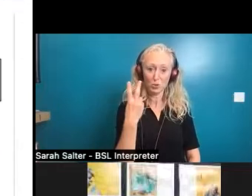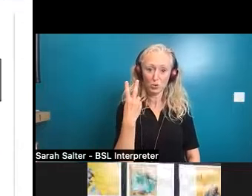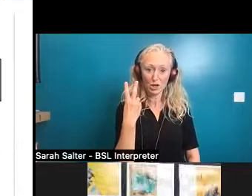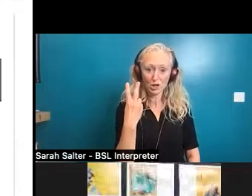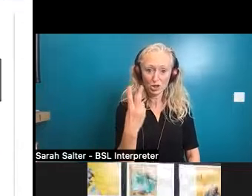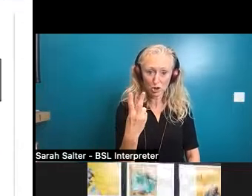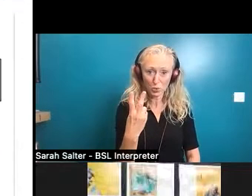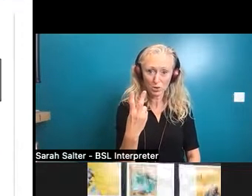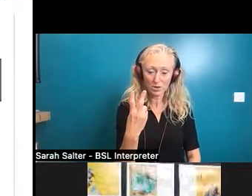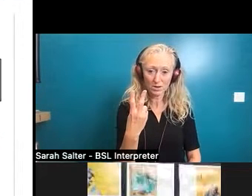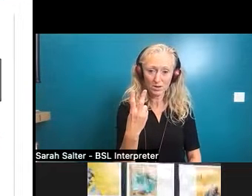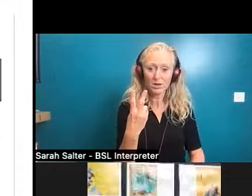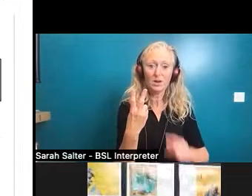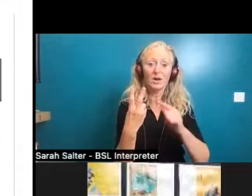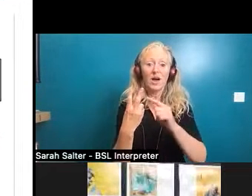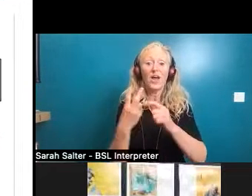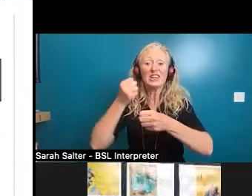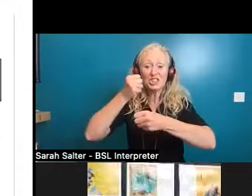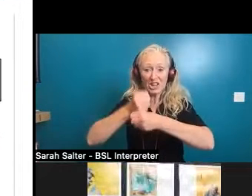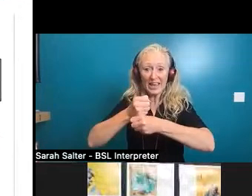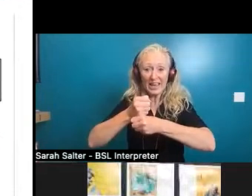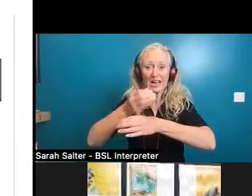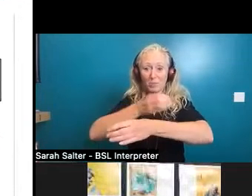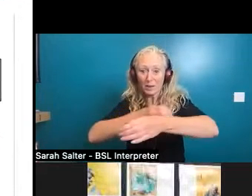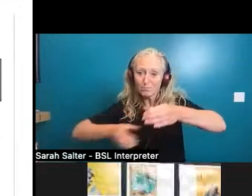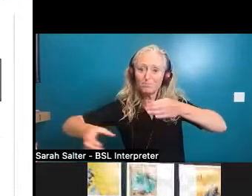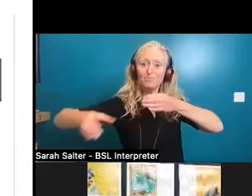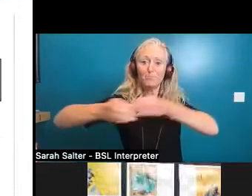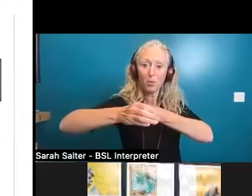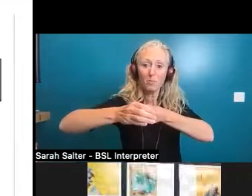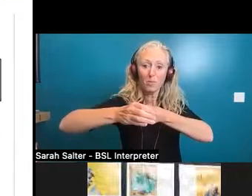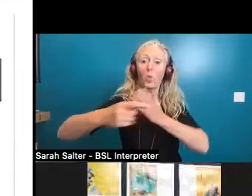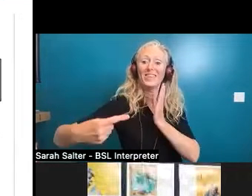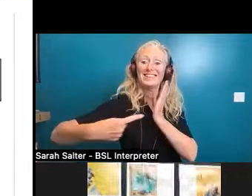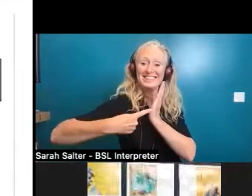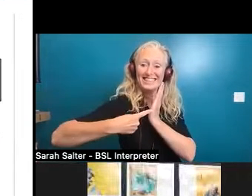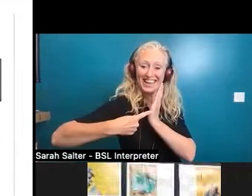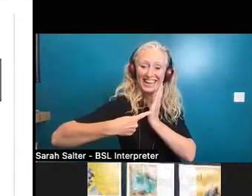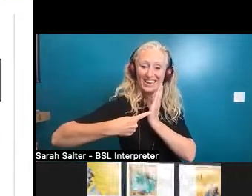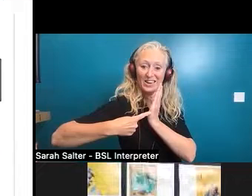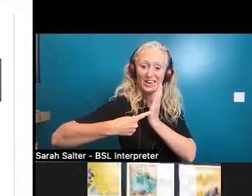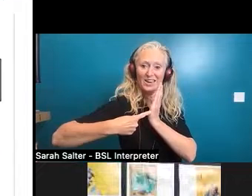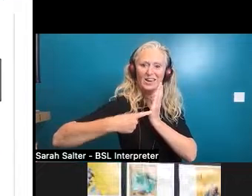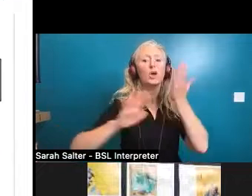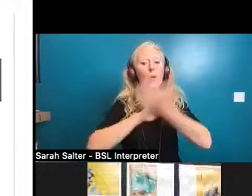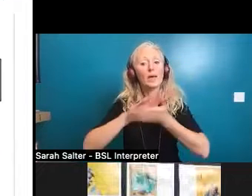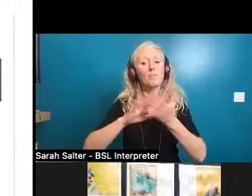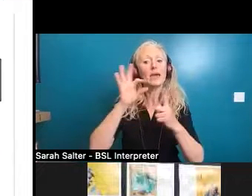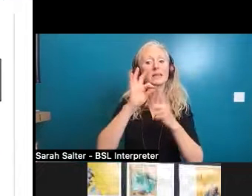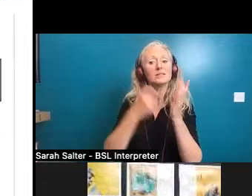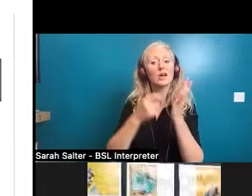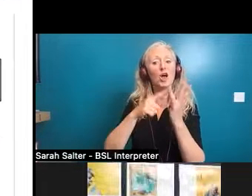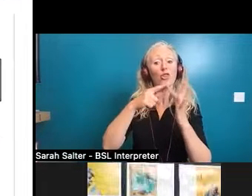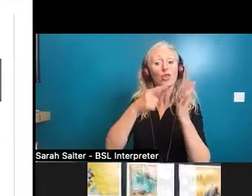been substituted with a T. And that means that the P, which is the protein has